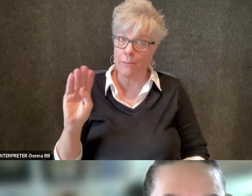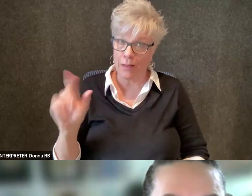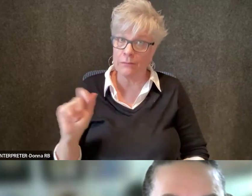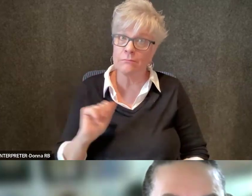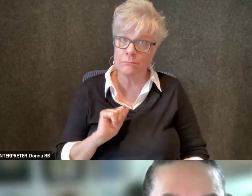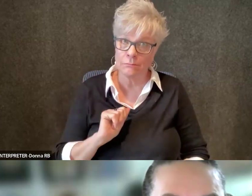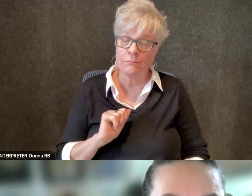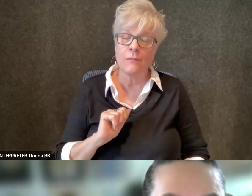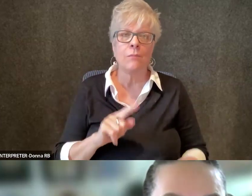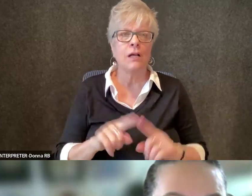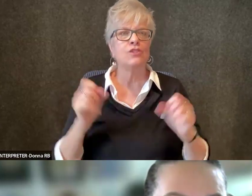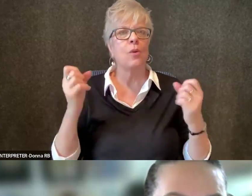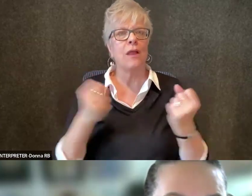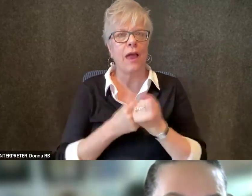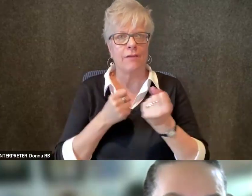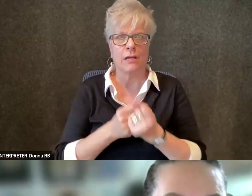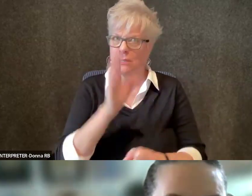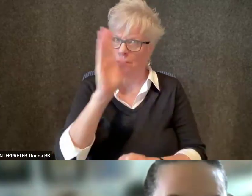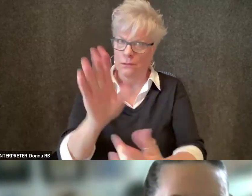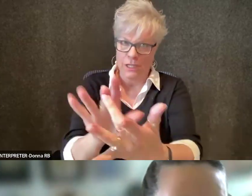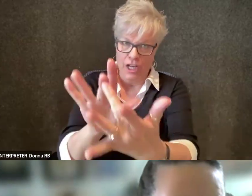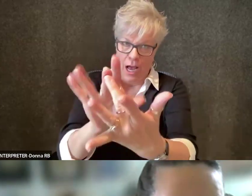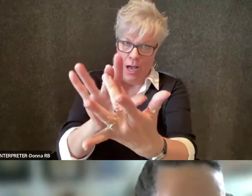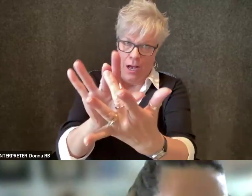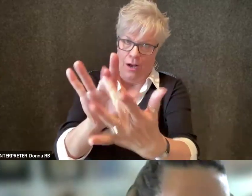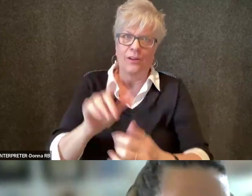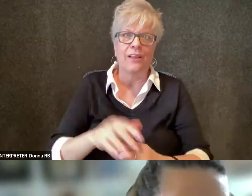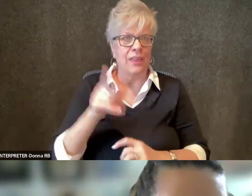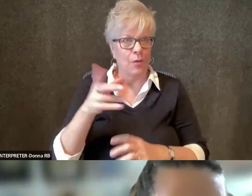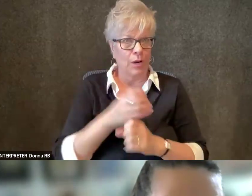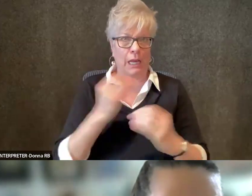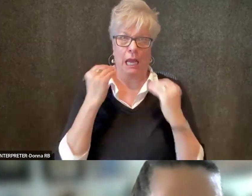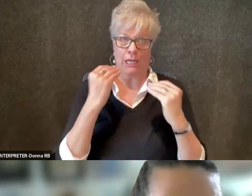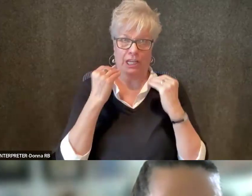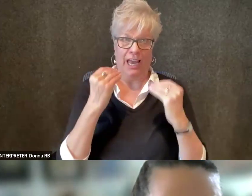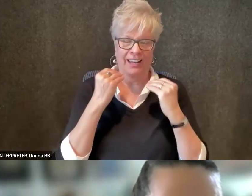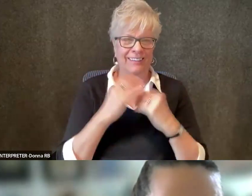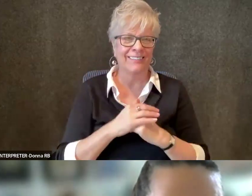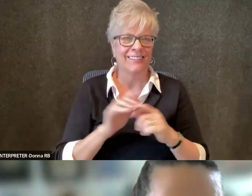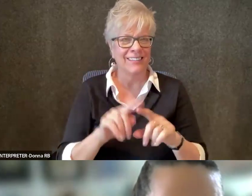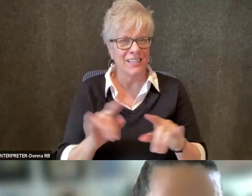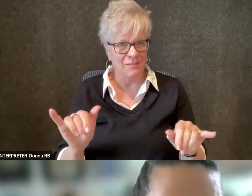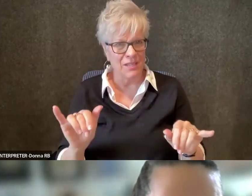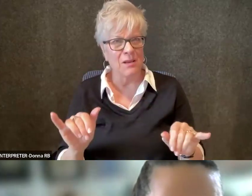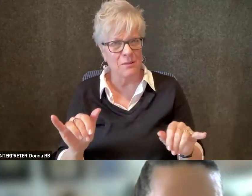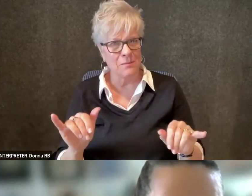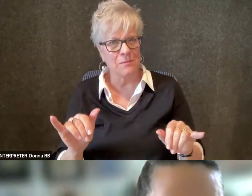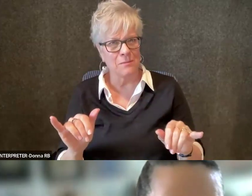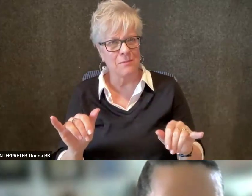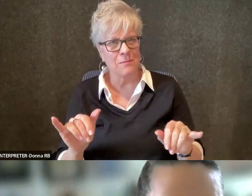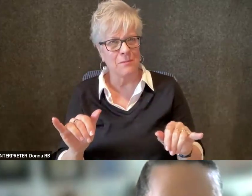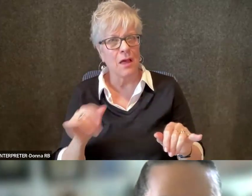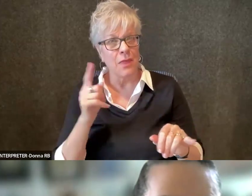but we had so many advocates reaching out directly to them that they were getting educated, and at the same time